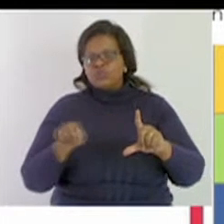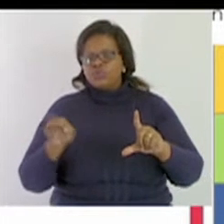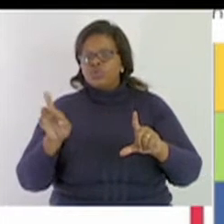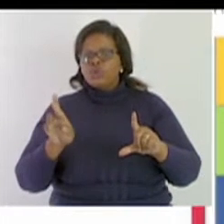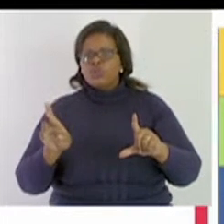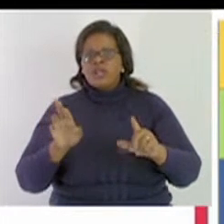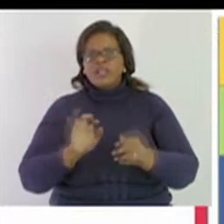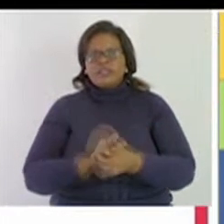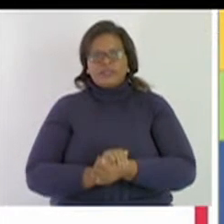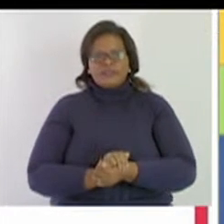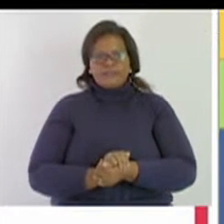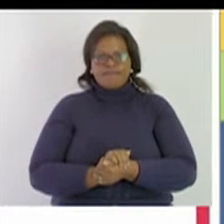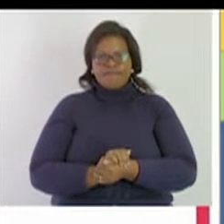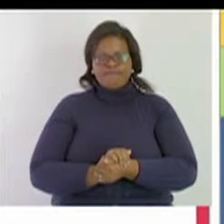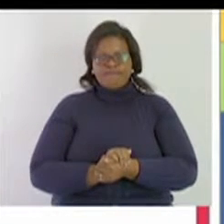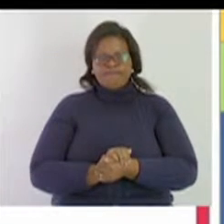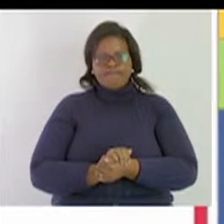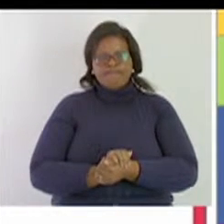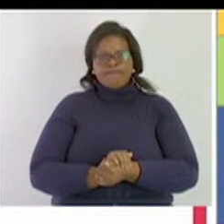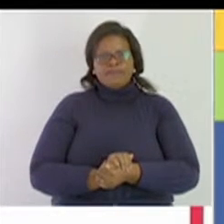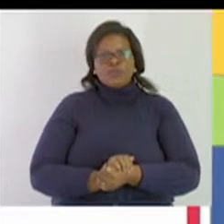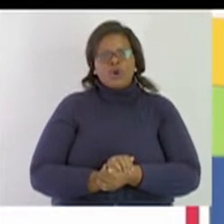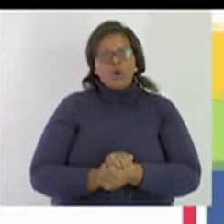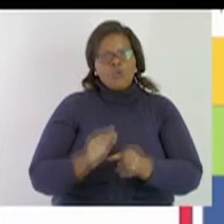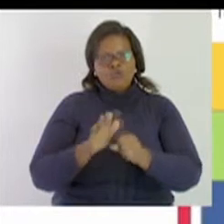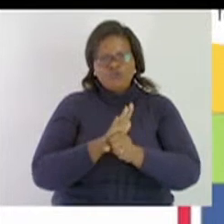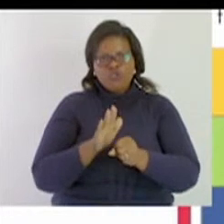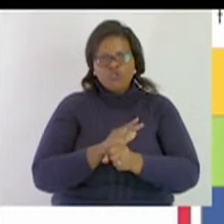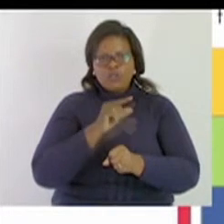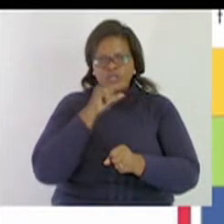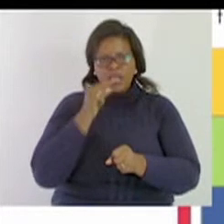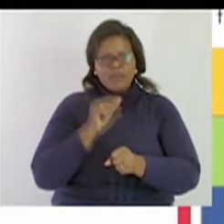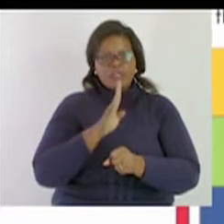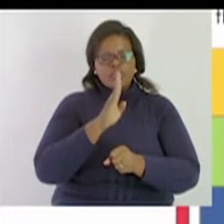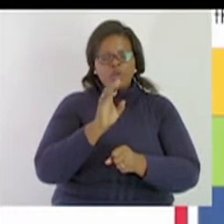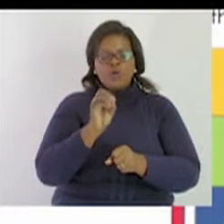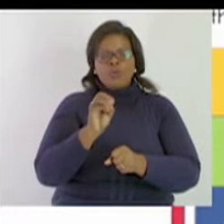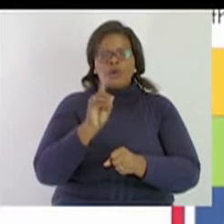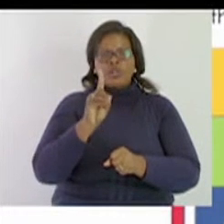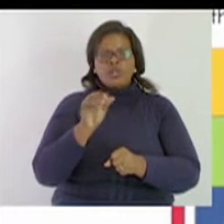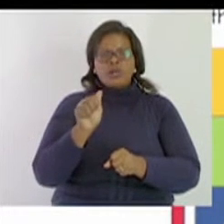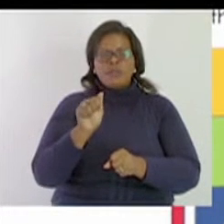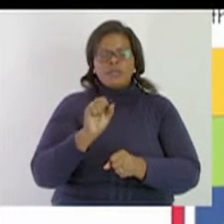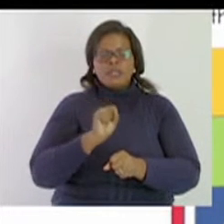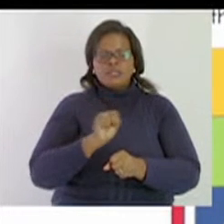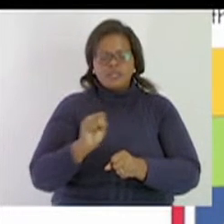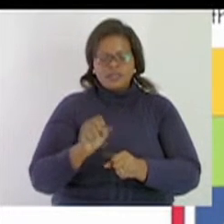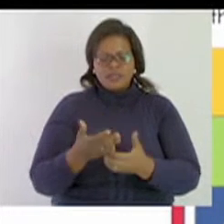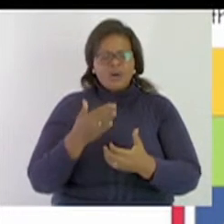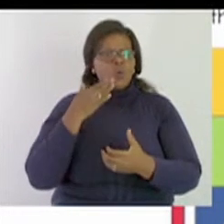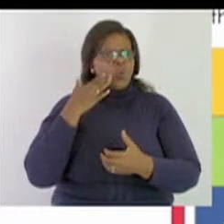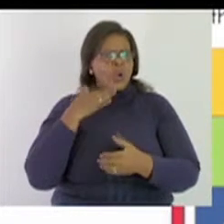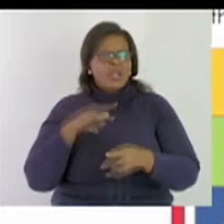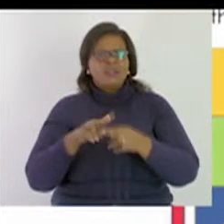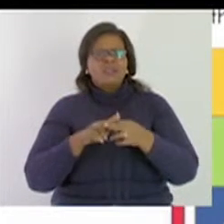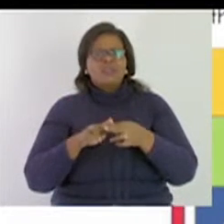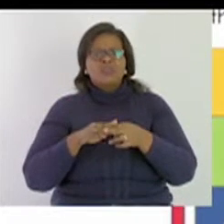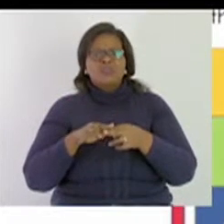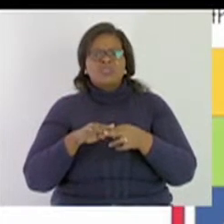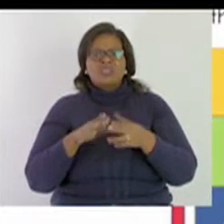called BODMAS. So when do we use BODMAS?